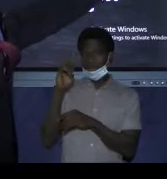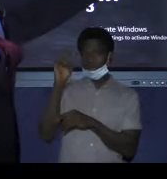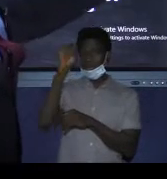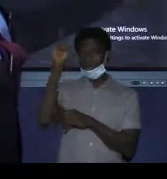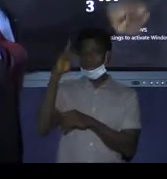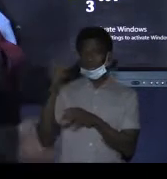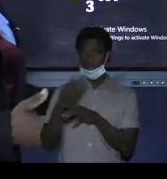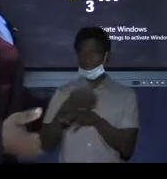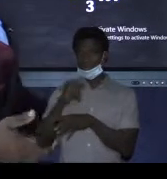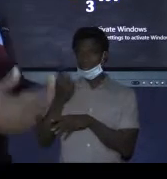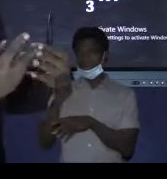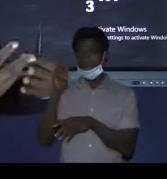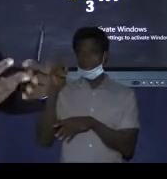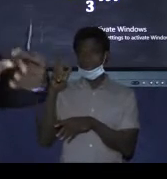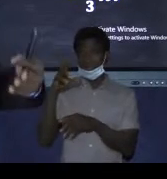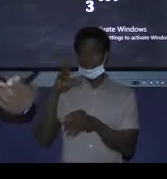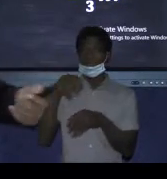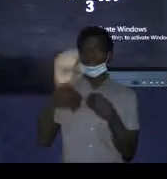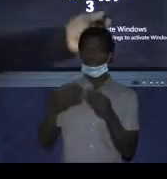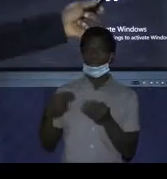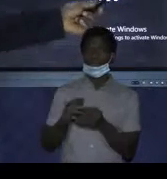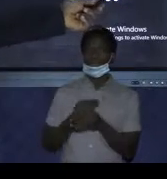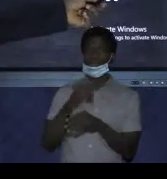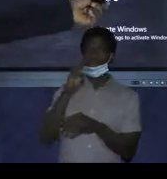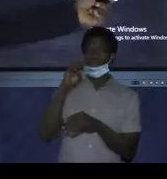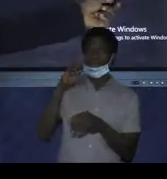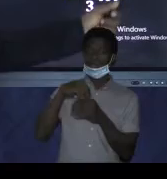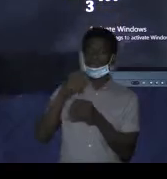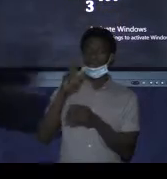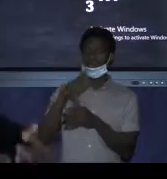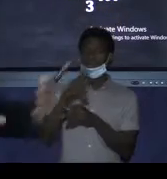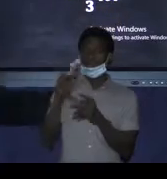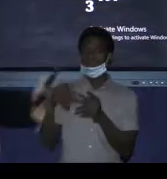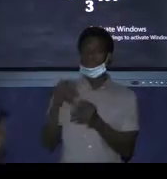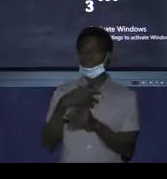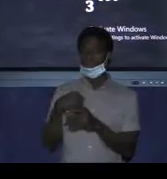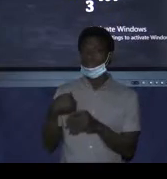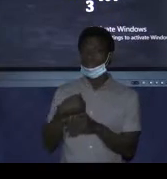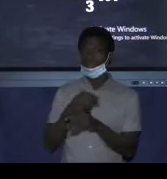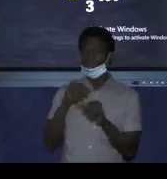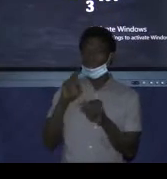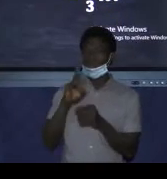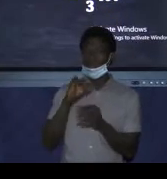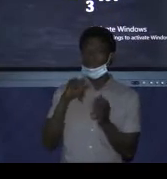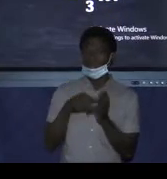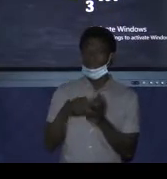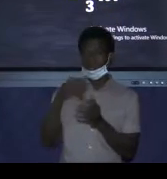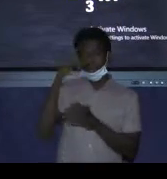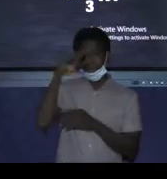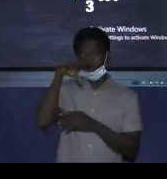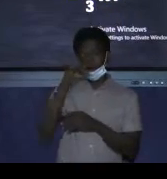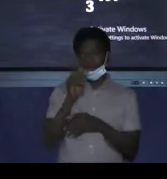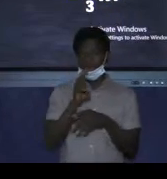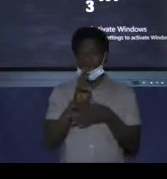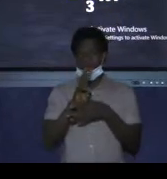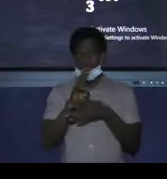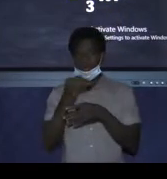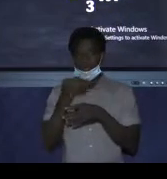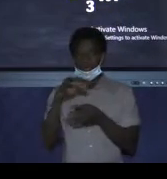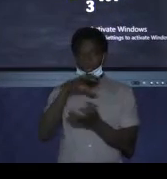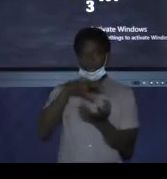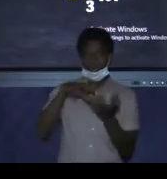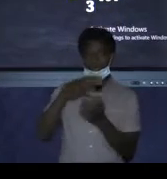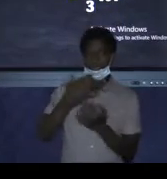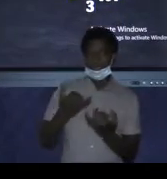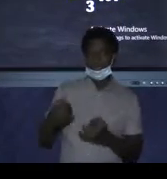r squared times another r gives us r in 3 places, 3r cubed. And then we can use this formula for finding the volume